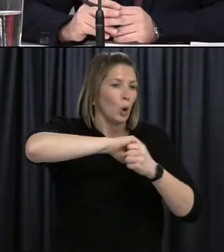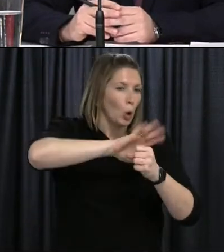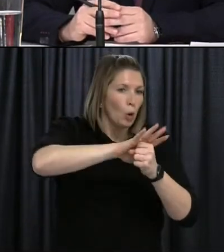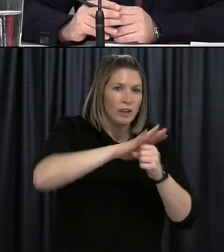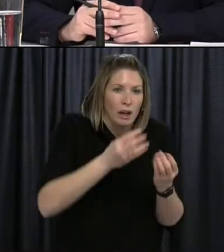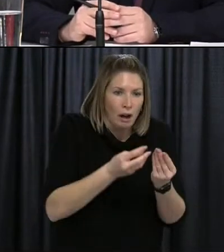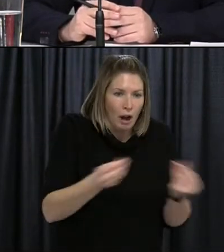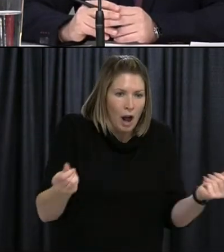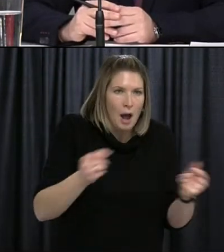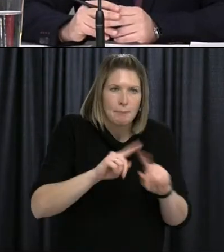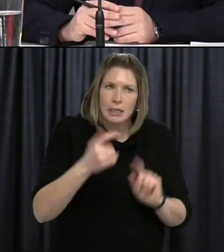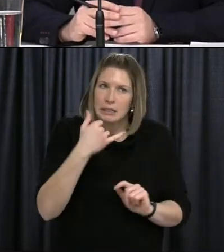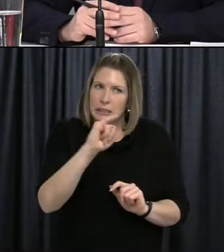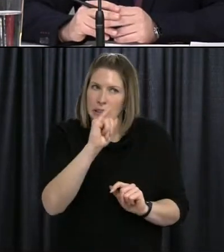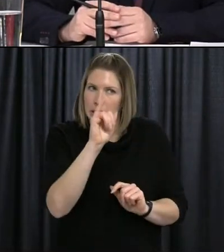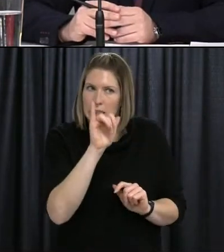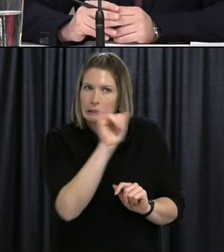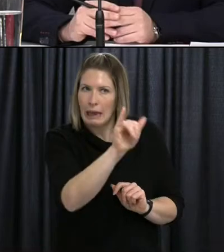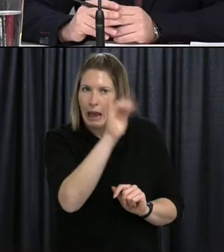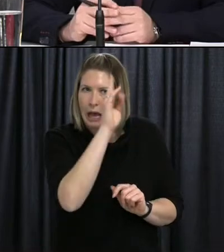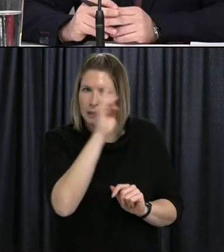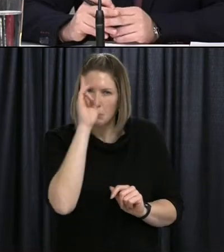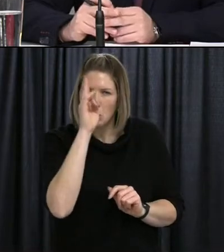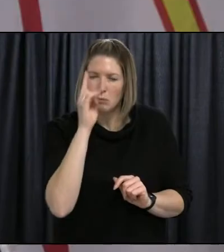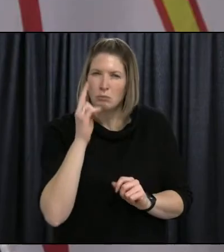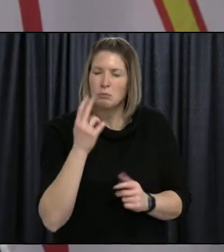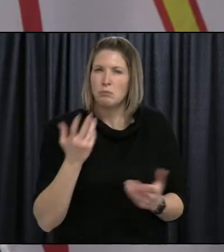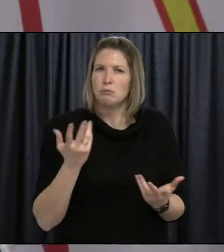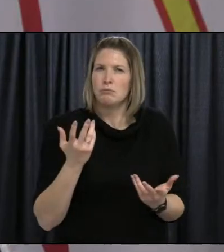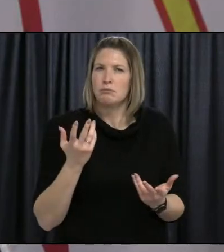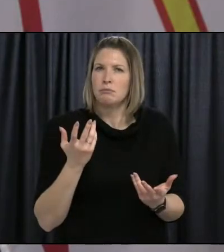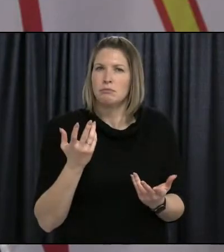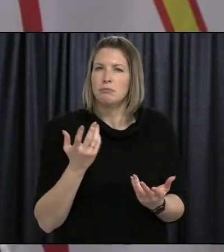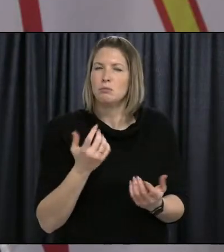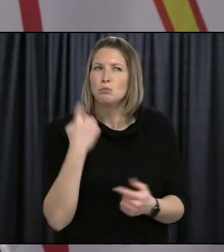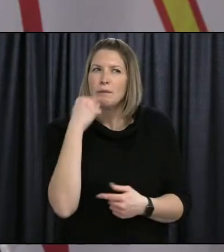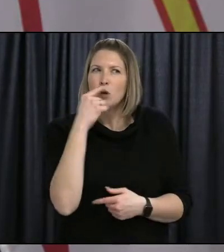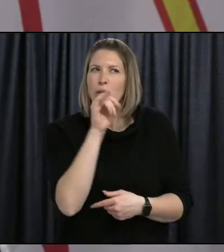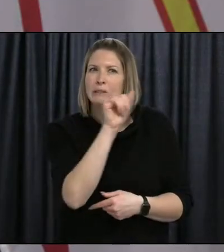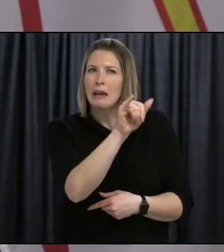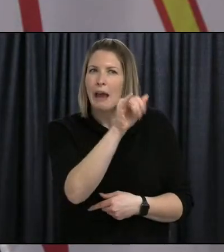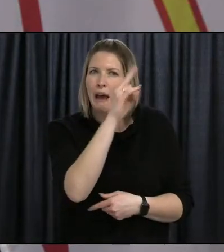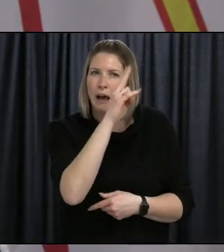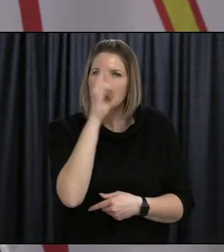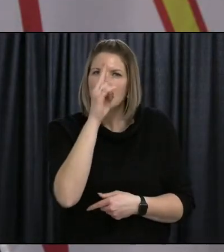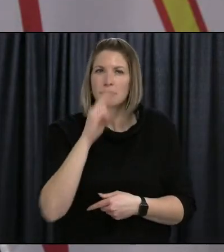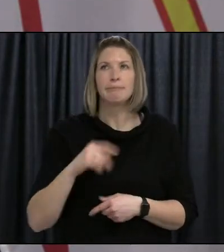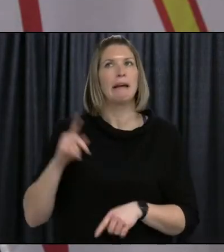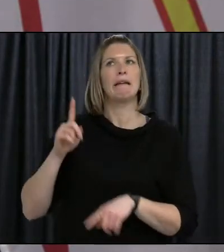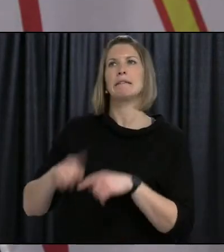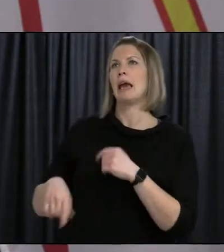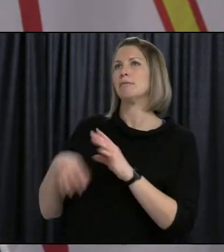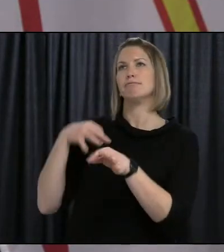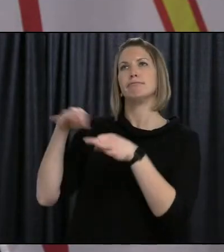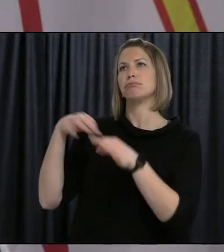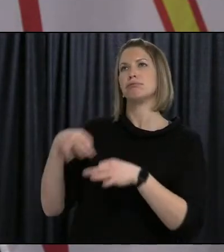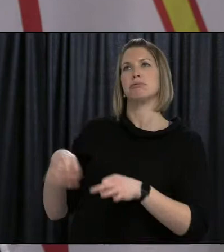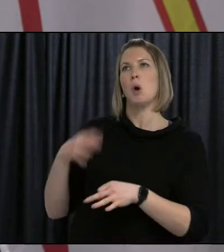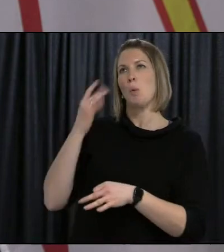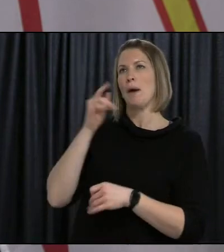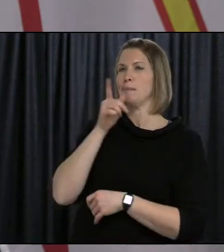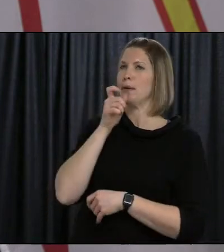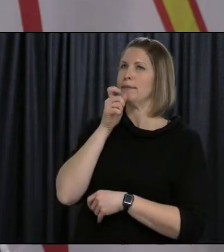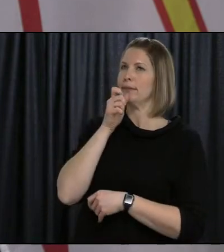were admitted to hospital? Yeah, so I can't really speak to that because of privacy issues, Kellyanne. Sorry.